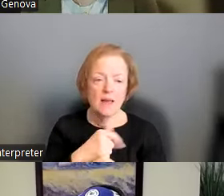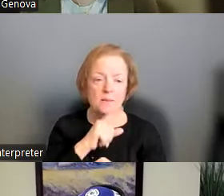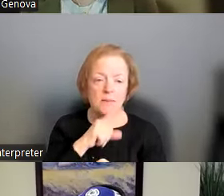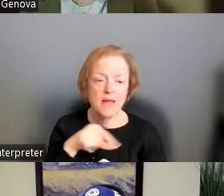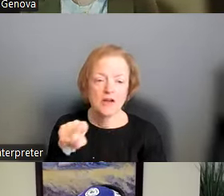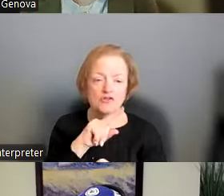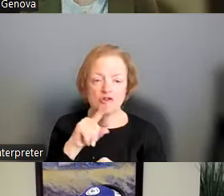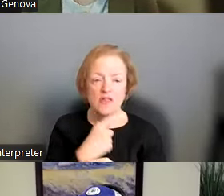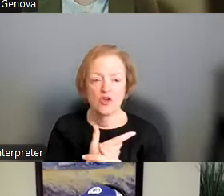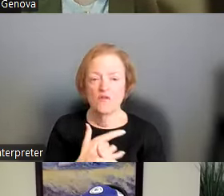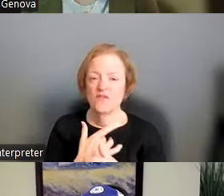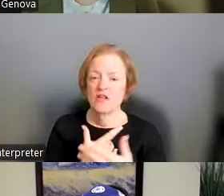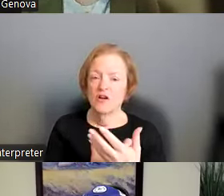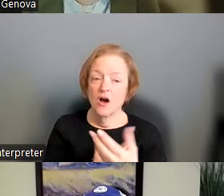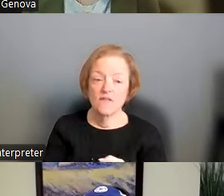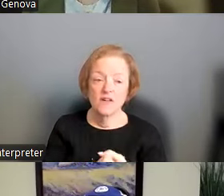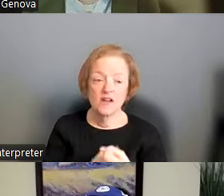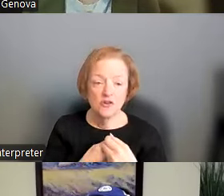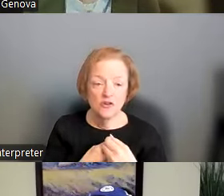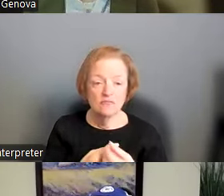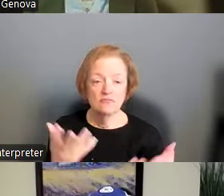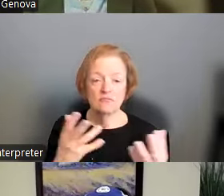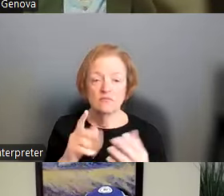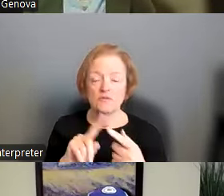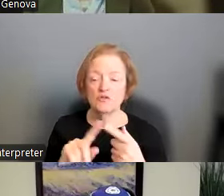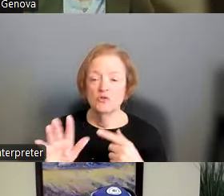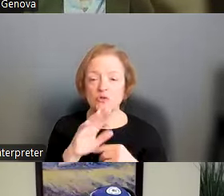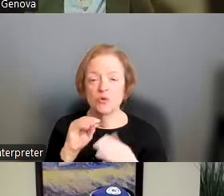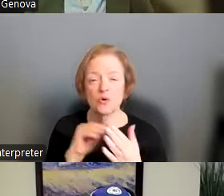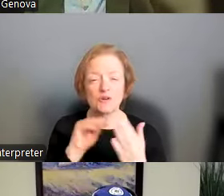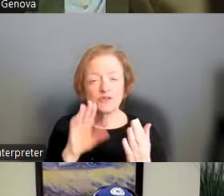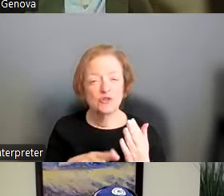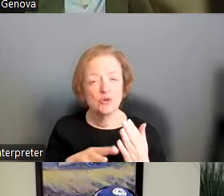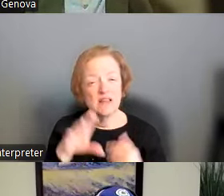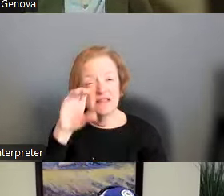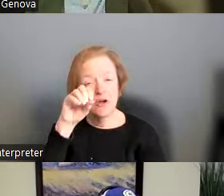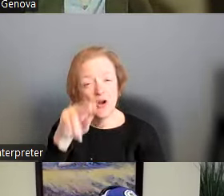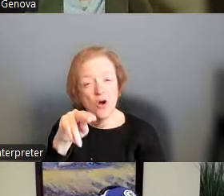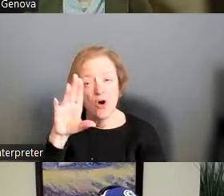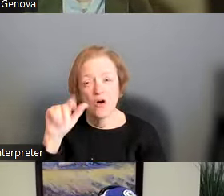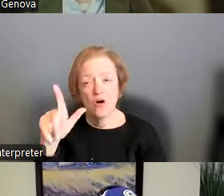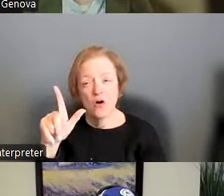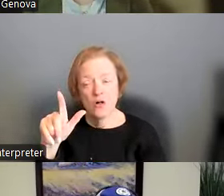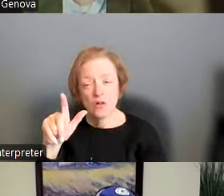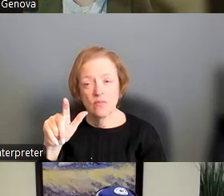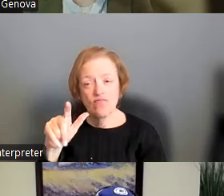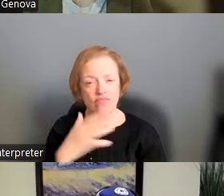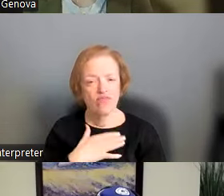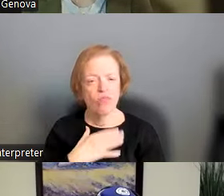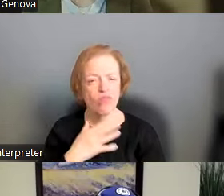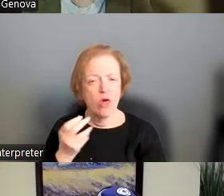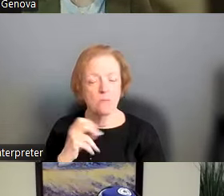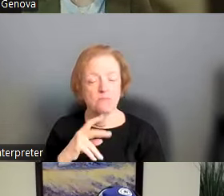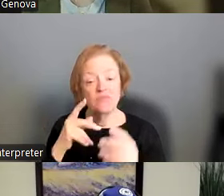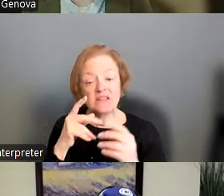your students. And that's it. Is there kind of an on-call? This is my own question. Is there an on-call process